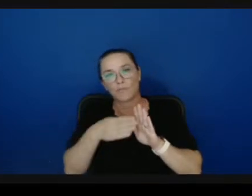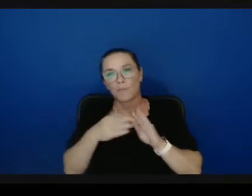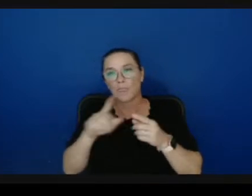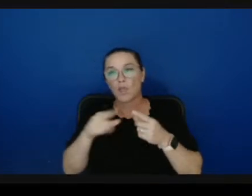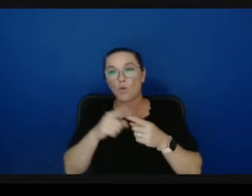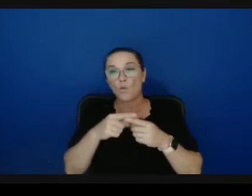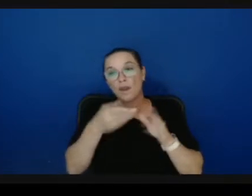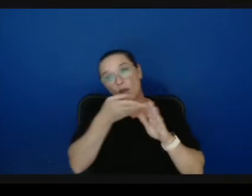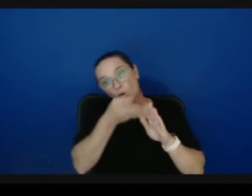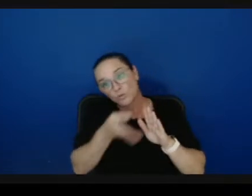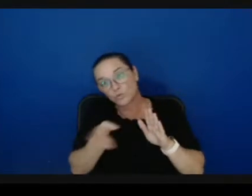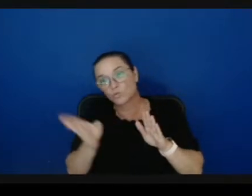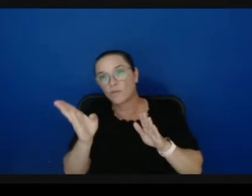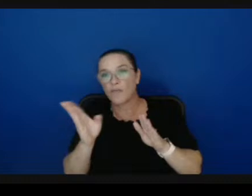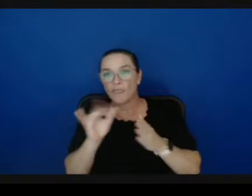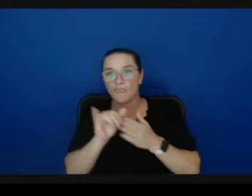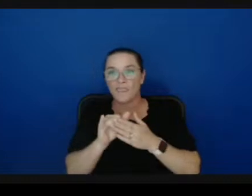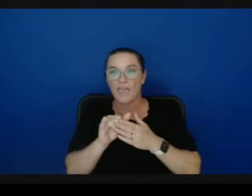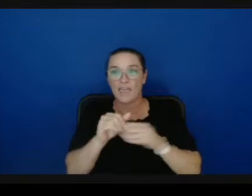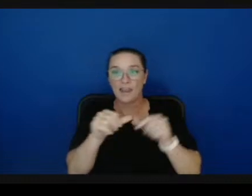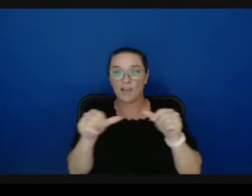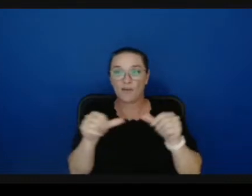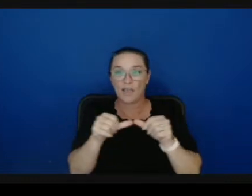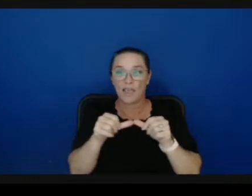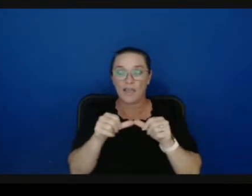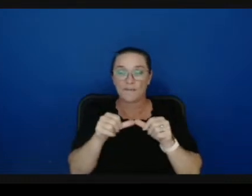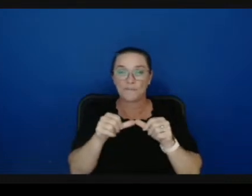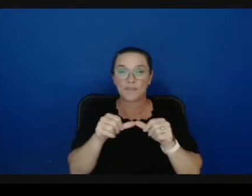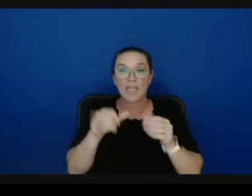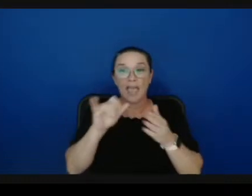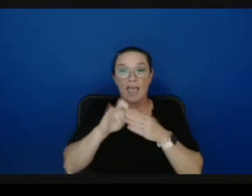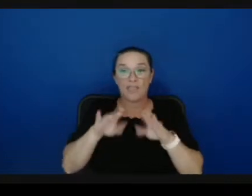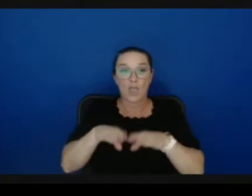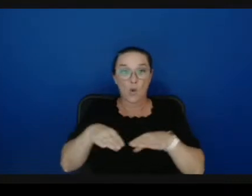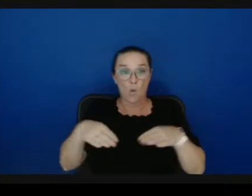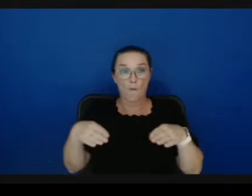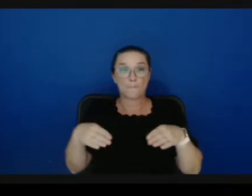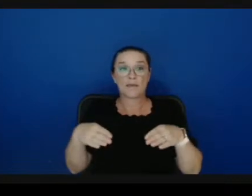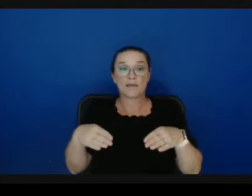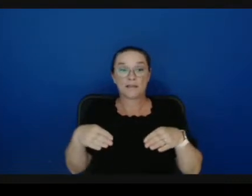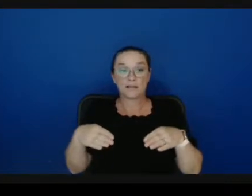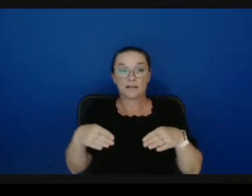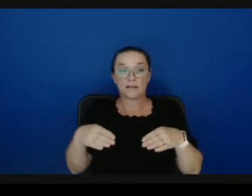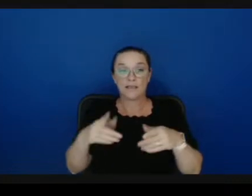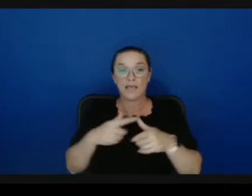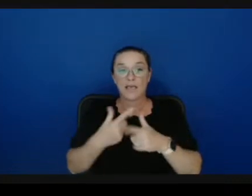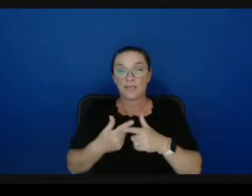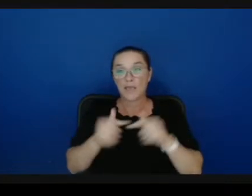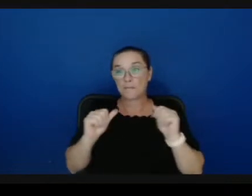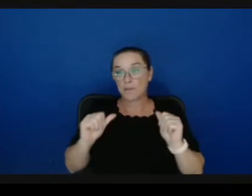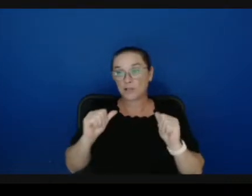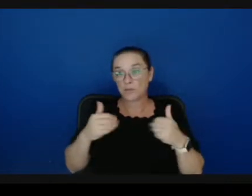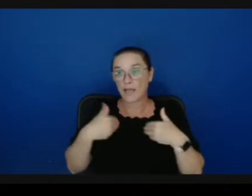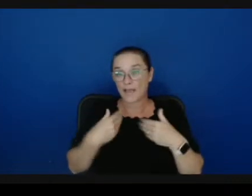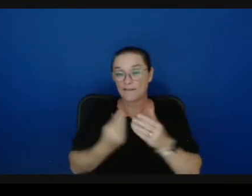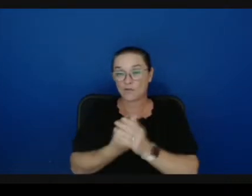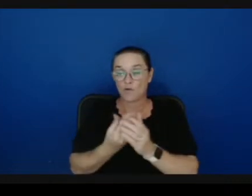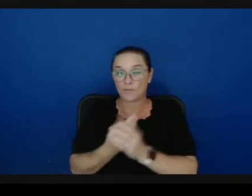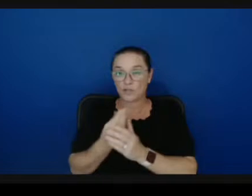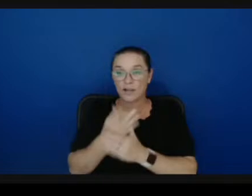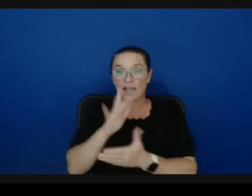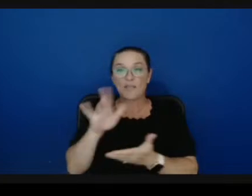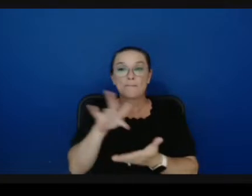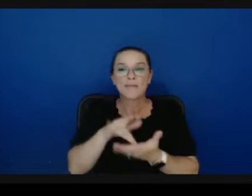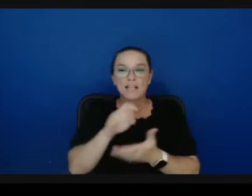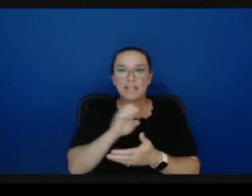this bend and this rift zone segment opens, that's when we open a possibility of eruptions in this Middle East rift zone